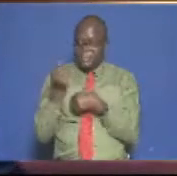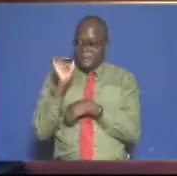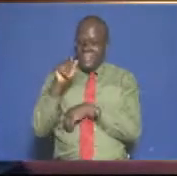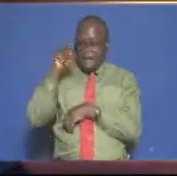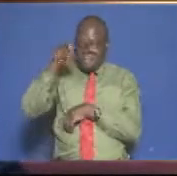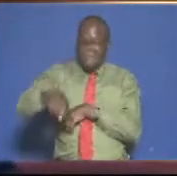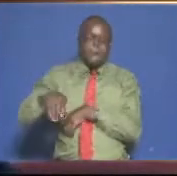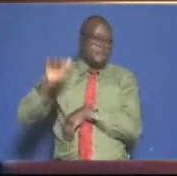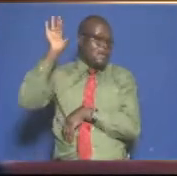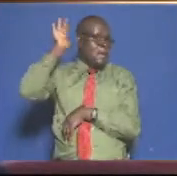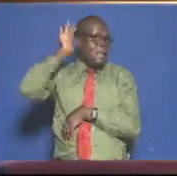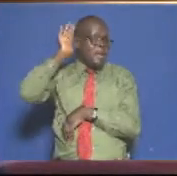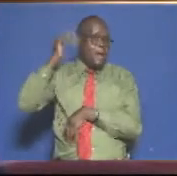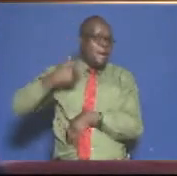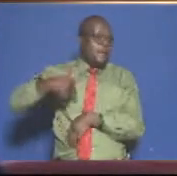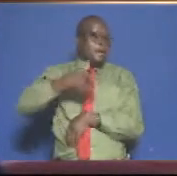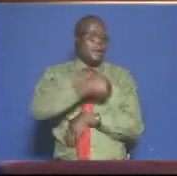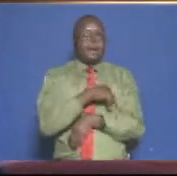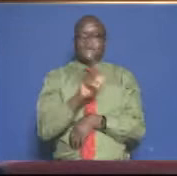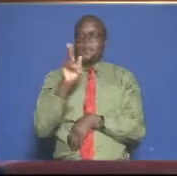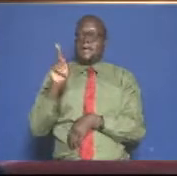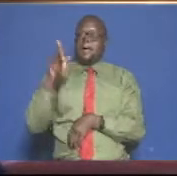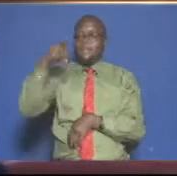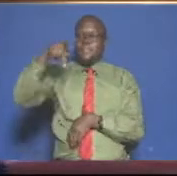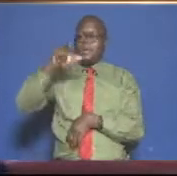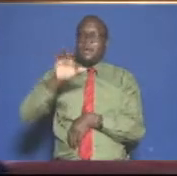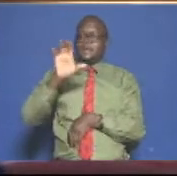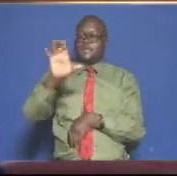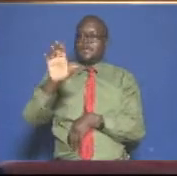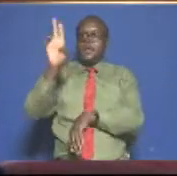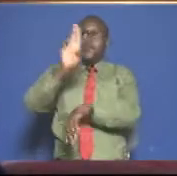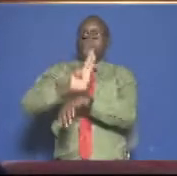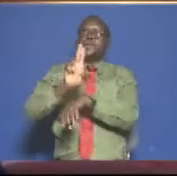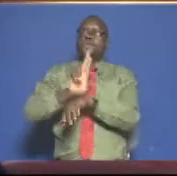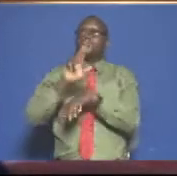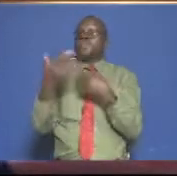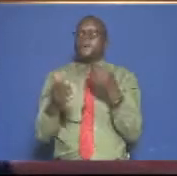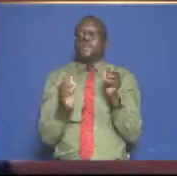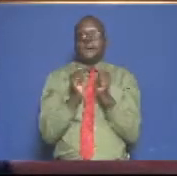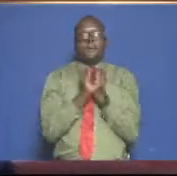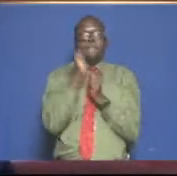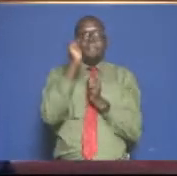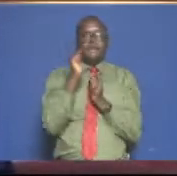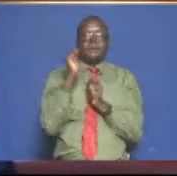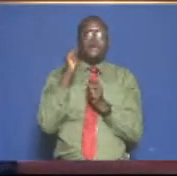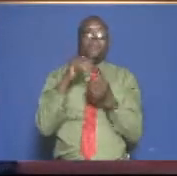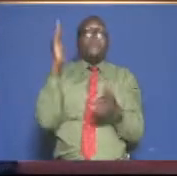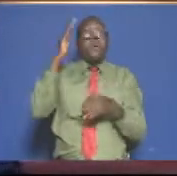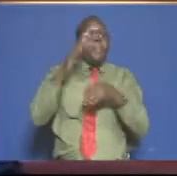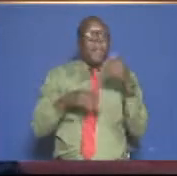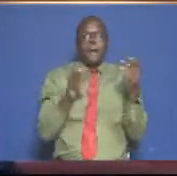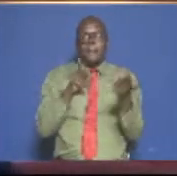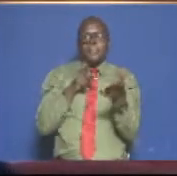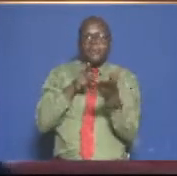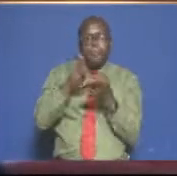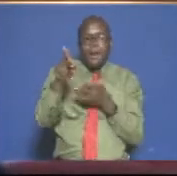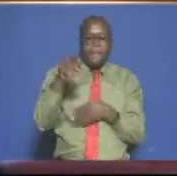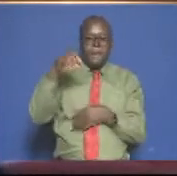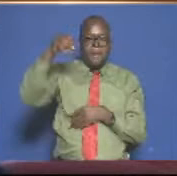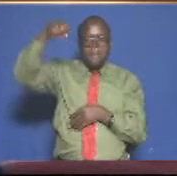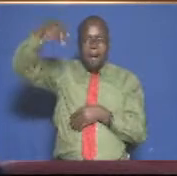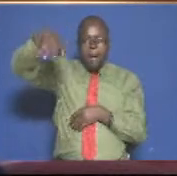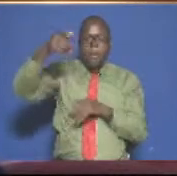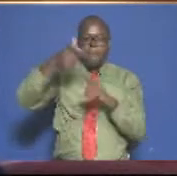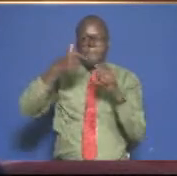us, KPLC spent 15 times more to buy power from